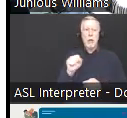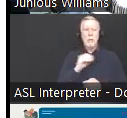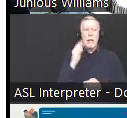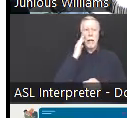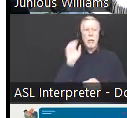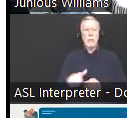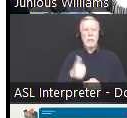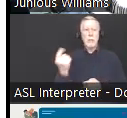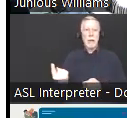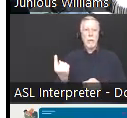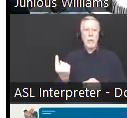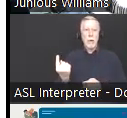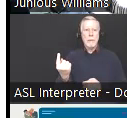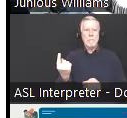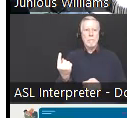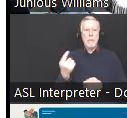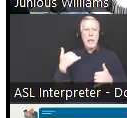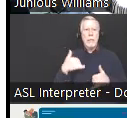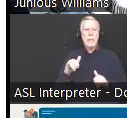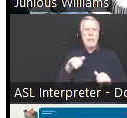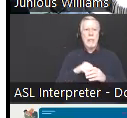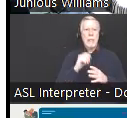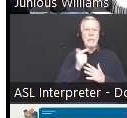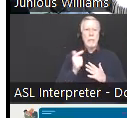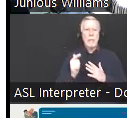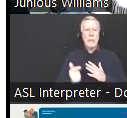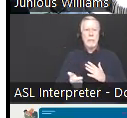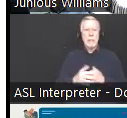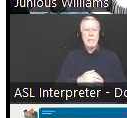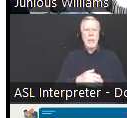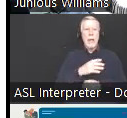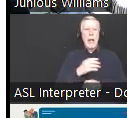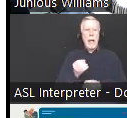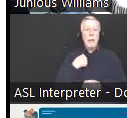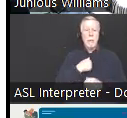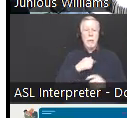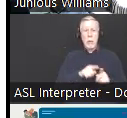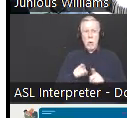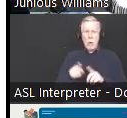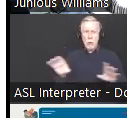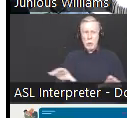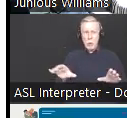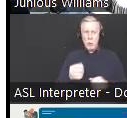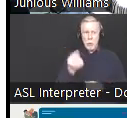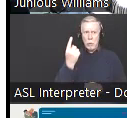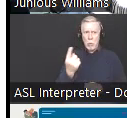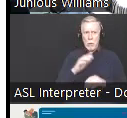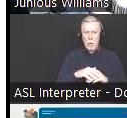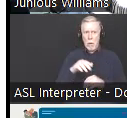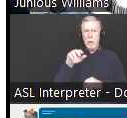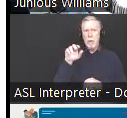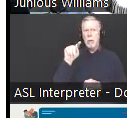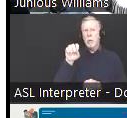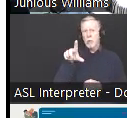one still in the series. And excuse me, we are also doing one on tools for